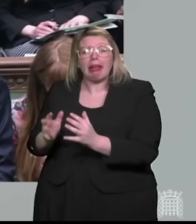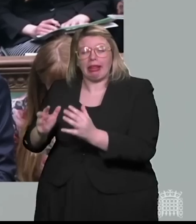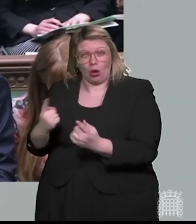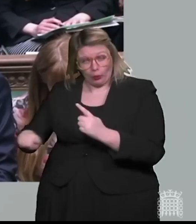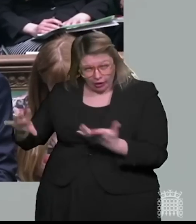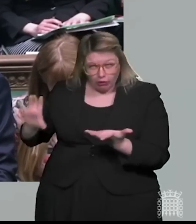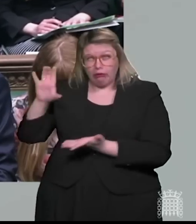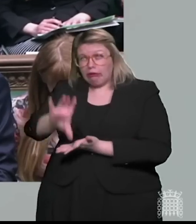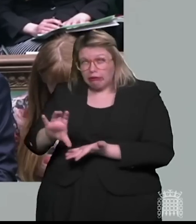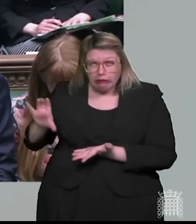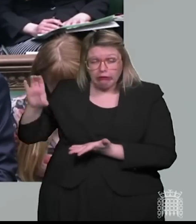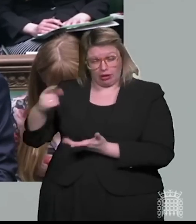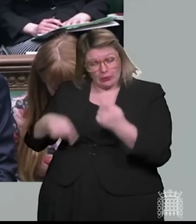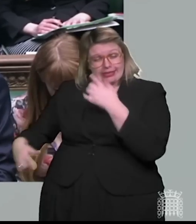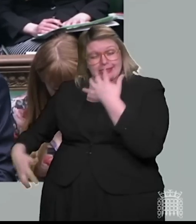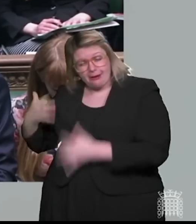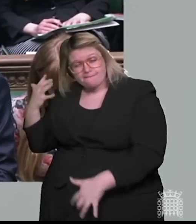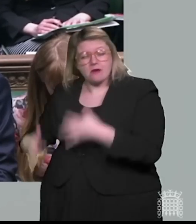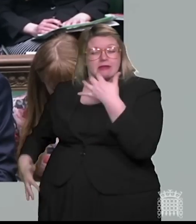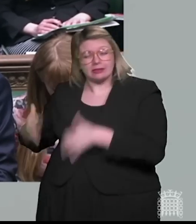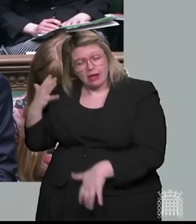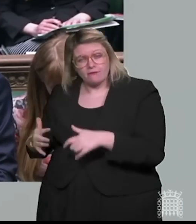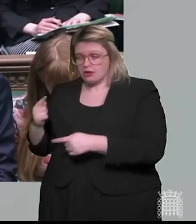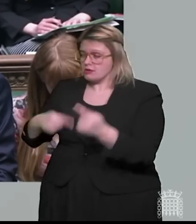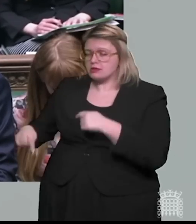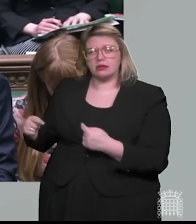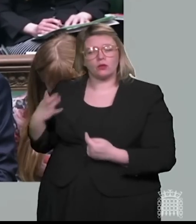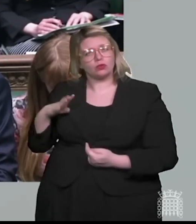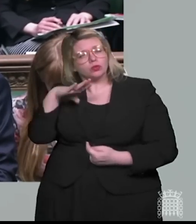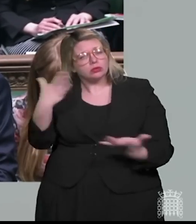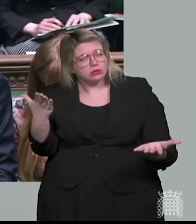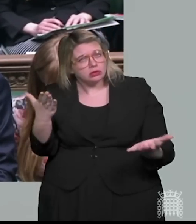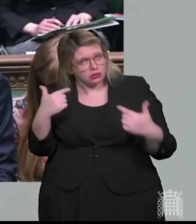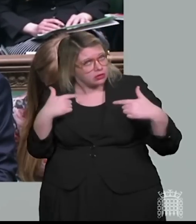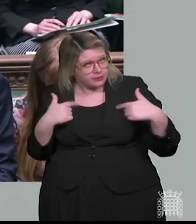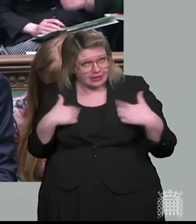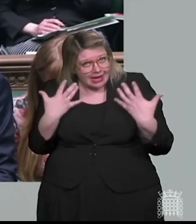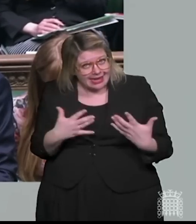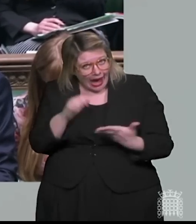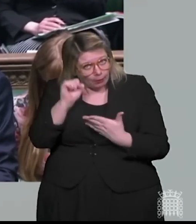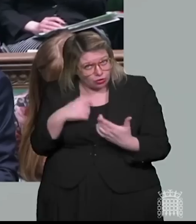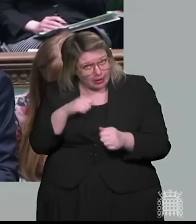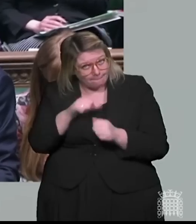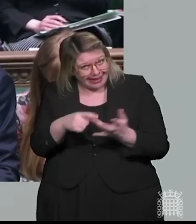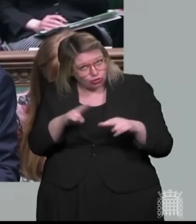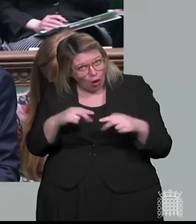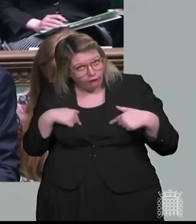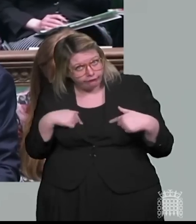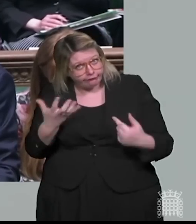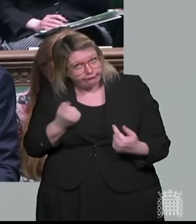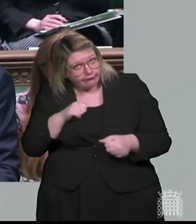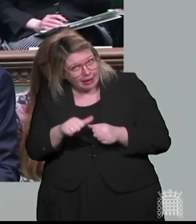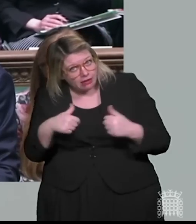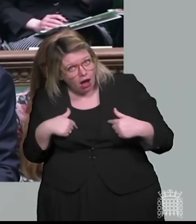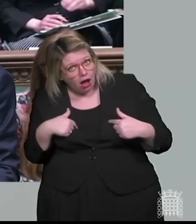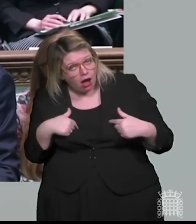pay, working people are entitled to ask, am I any better off than I was before? And